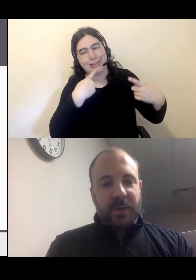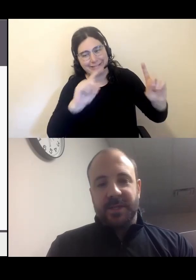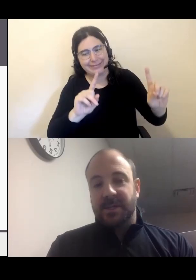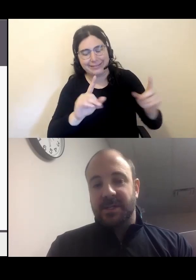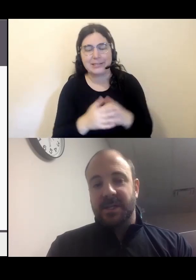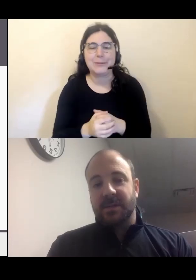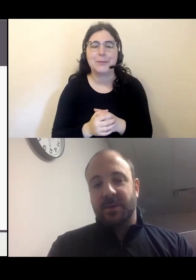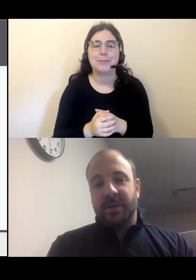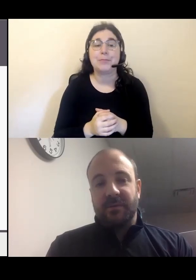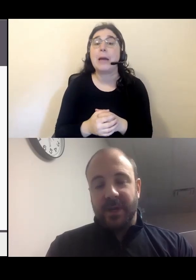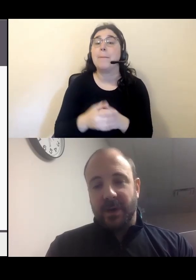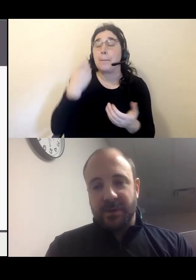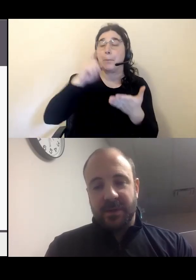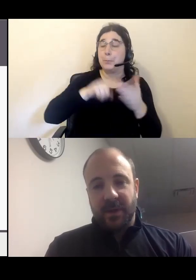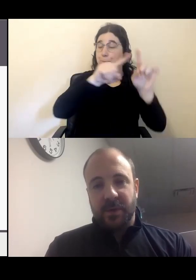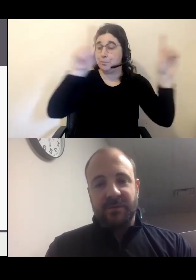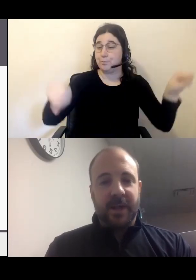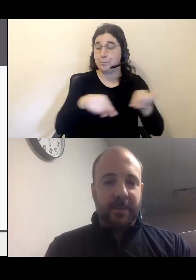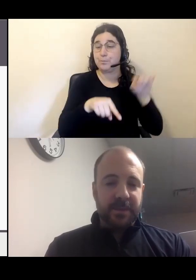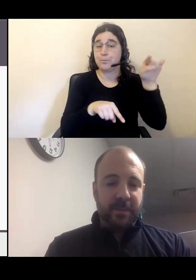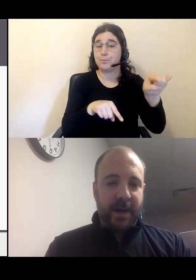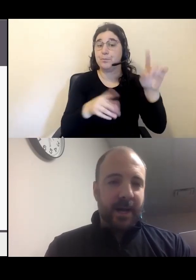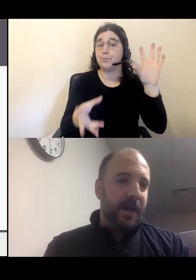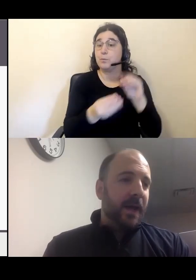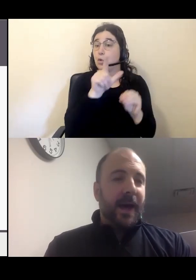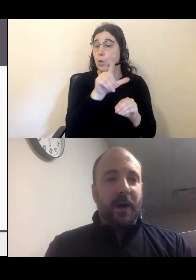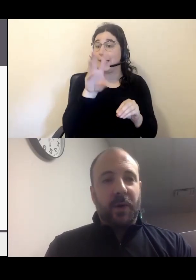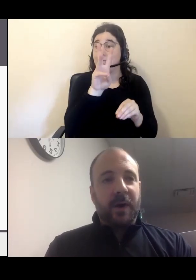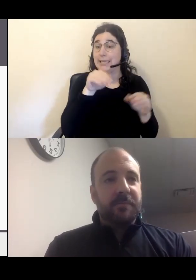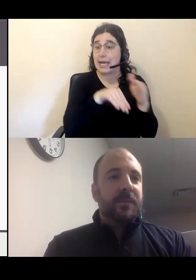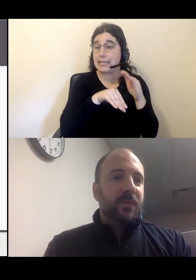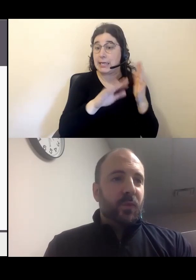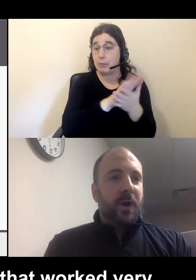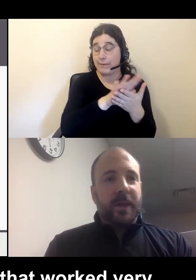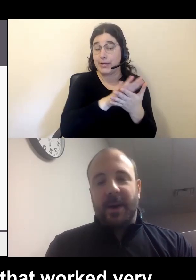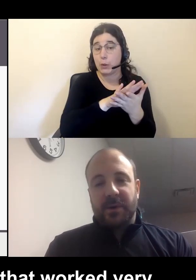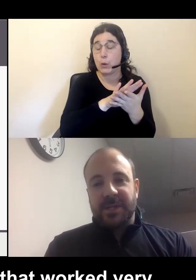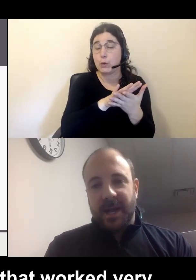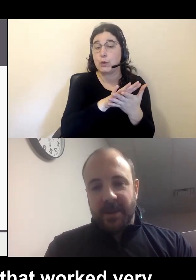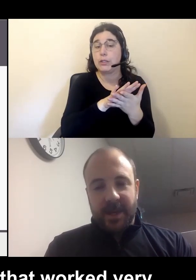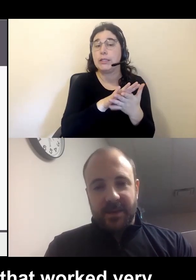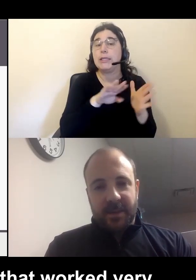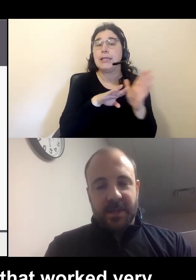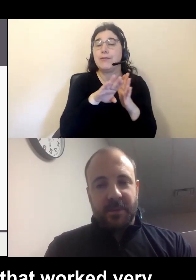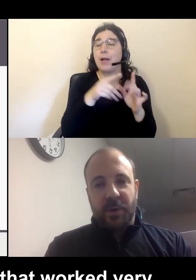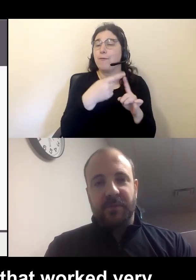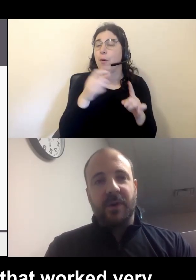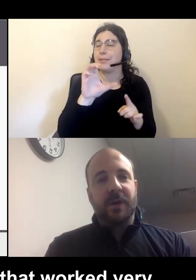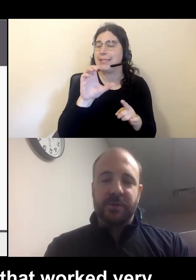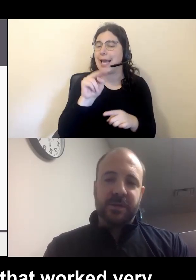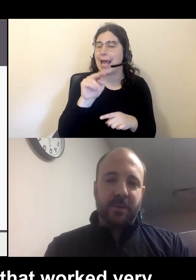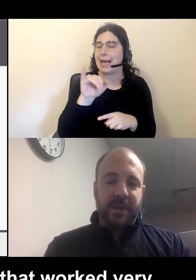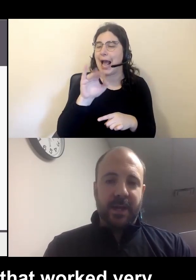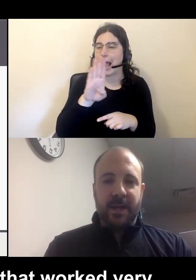the 26 accessible videos that were developed by our, we'll call them our CNIB team, a team that worked